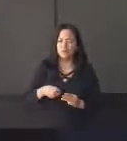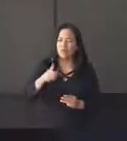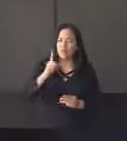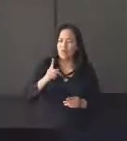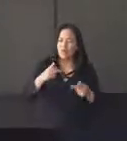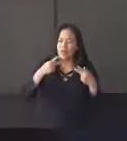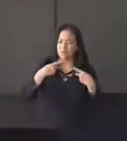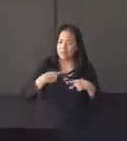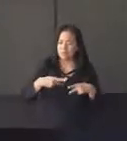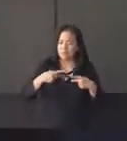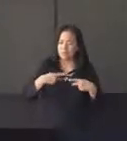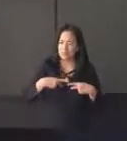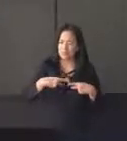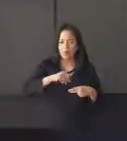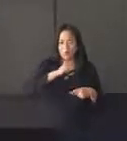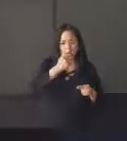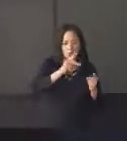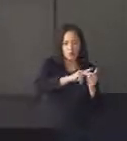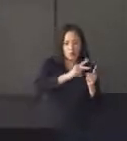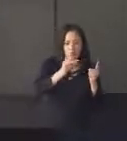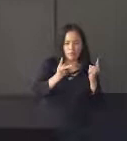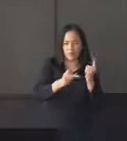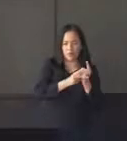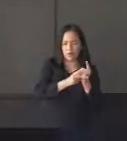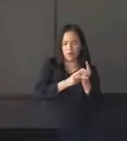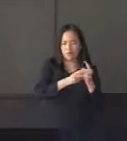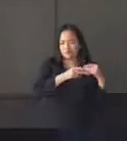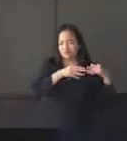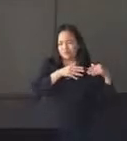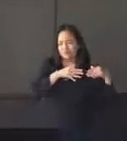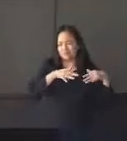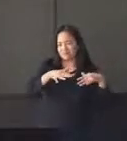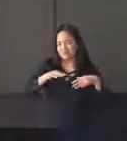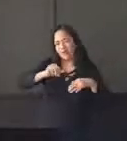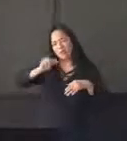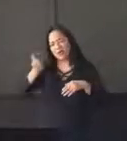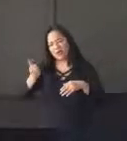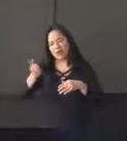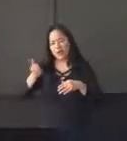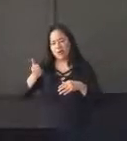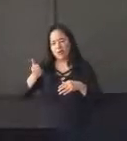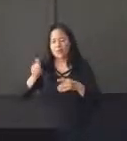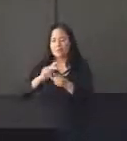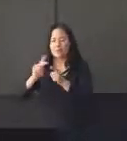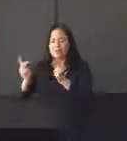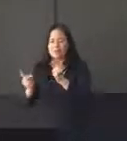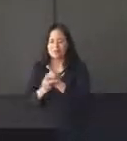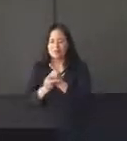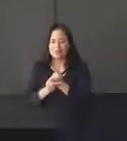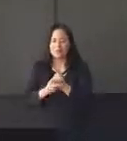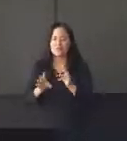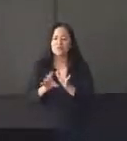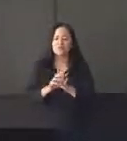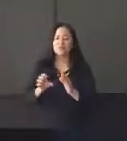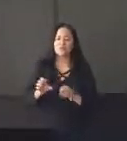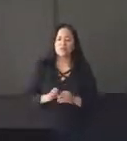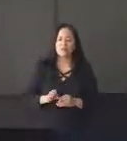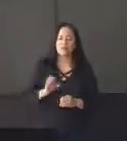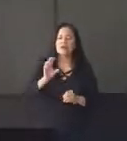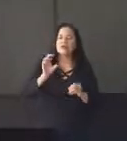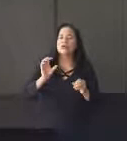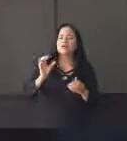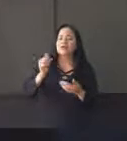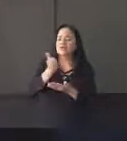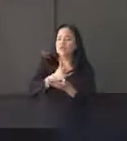of migrations in the cities and territories. The title